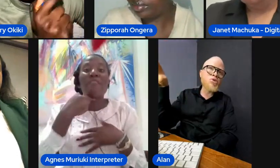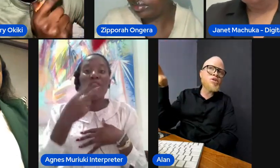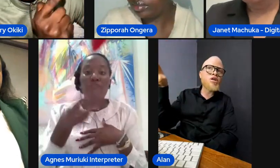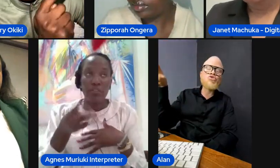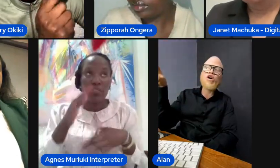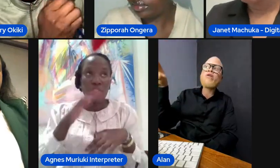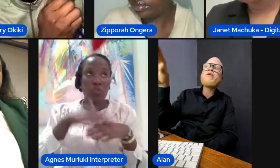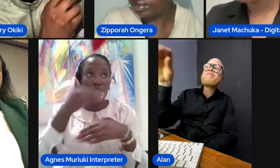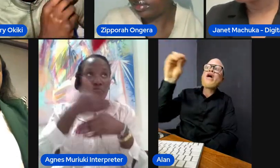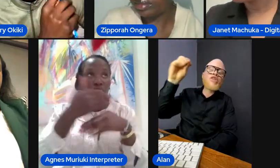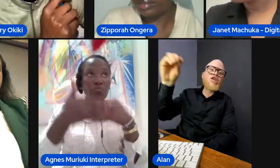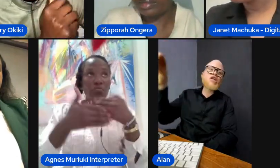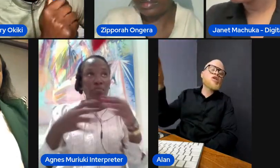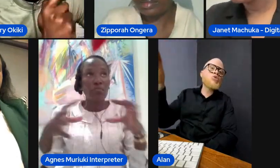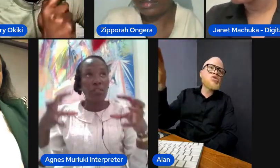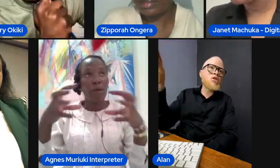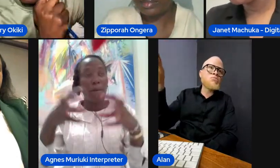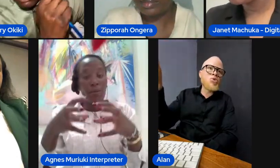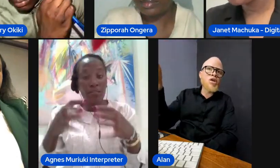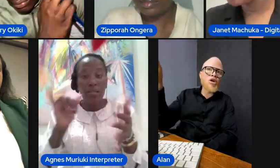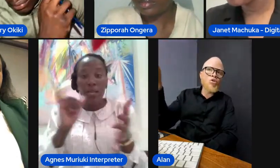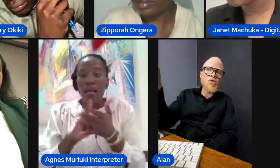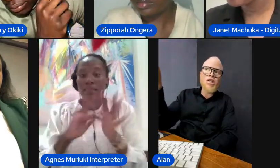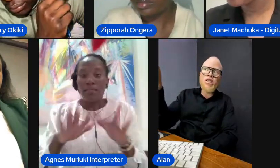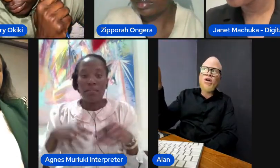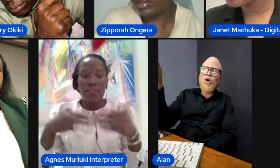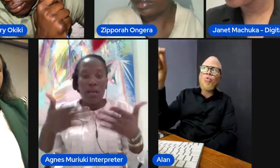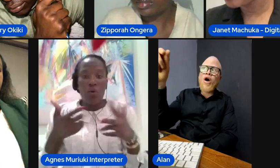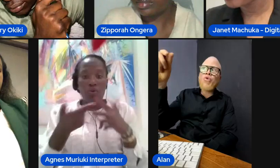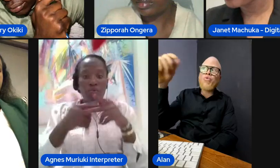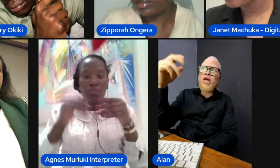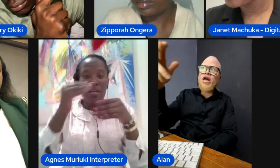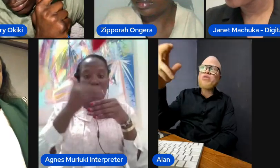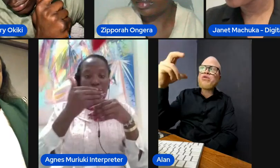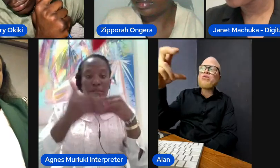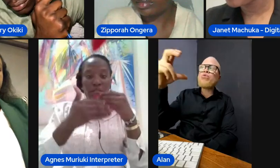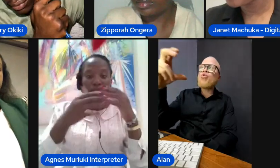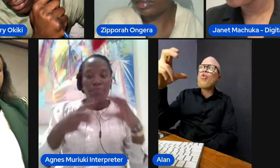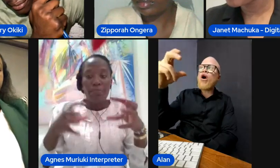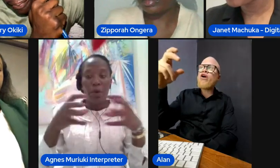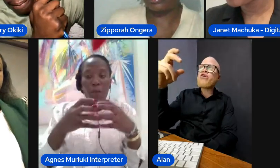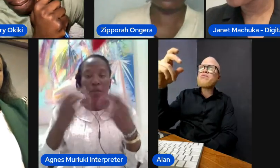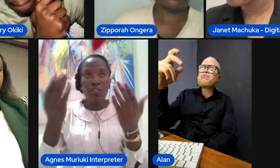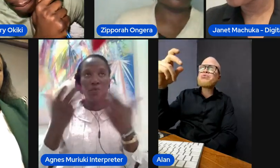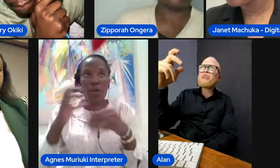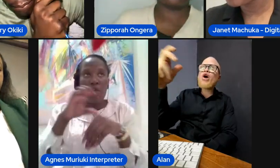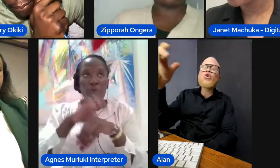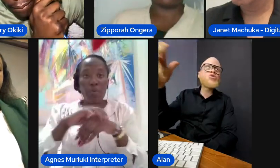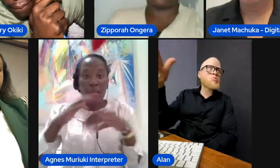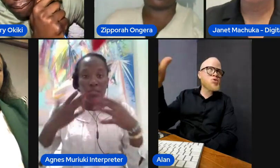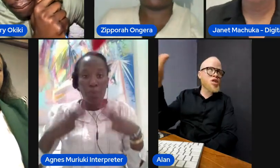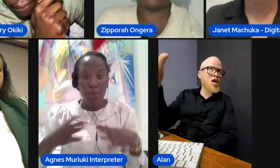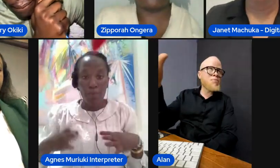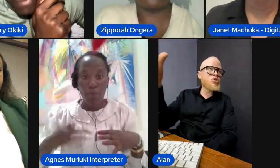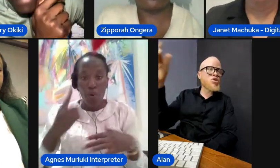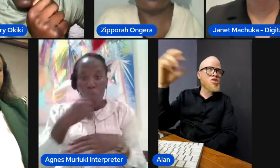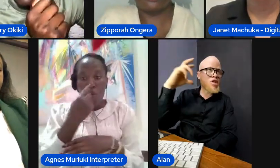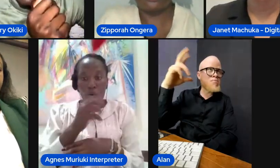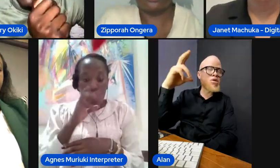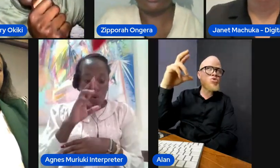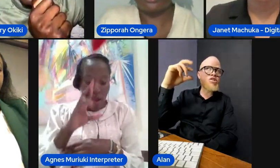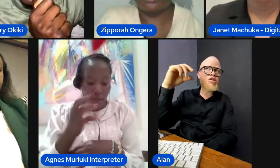community and building a tribe, and that is how you start building a community where we get people who